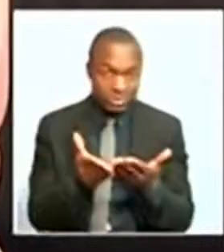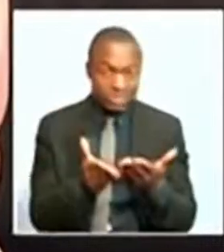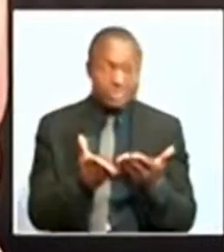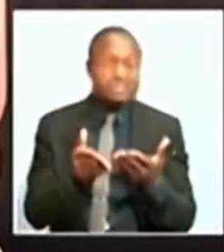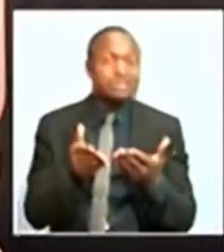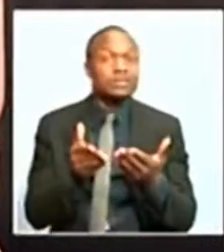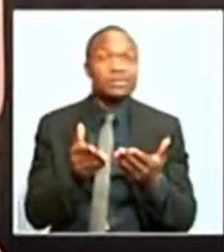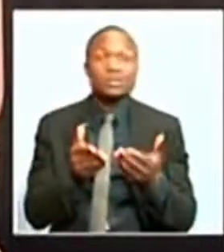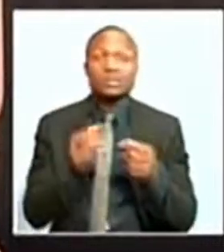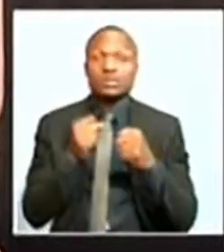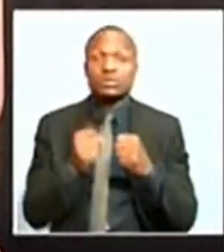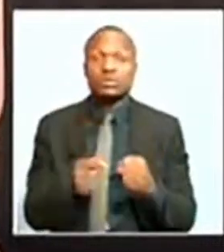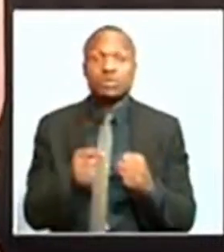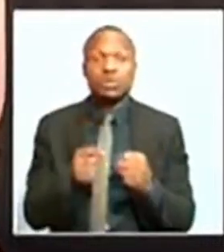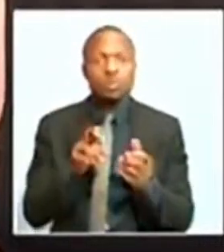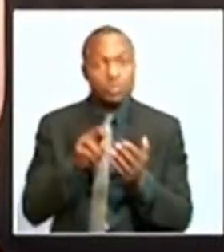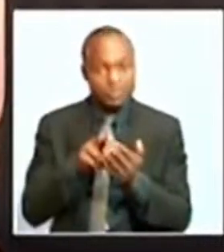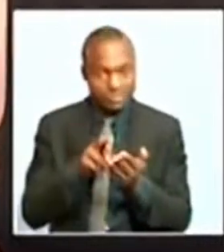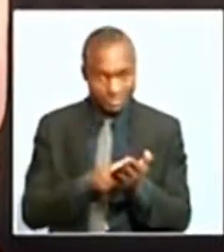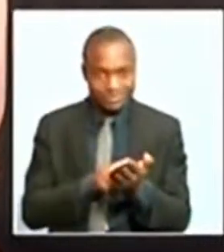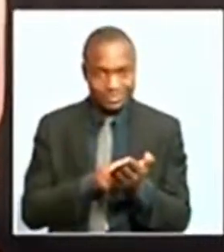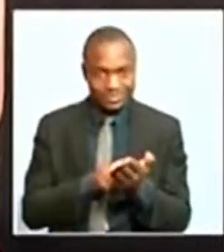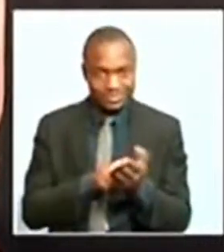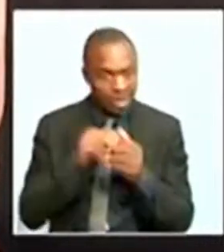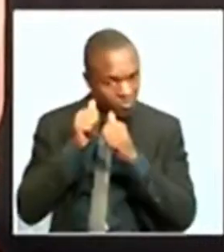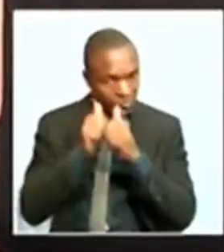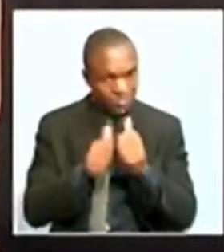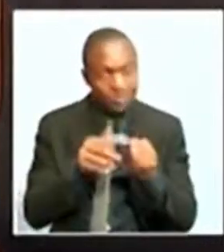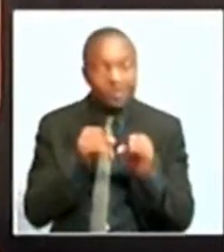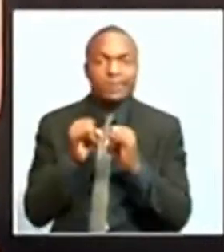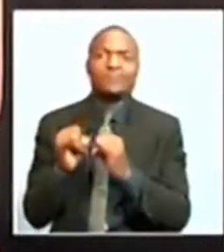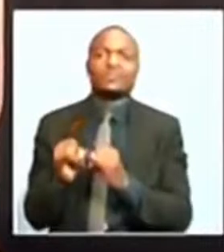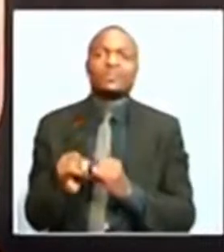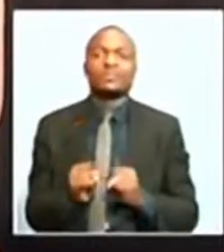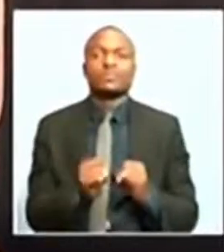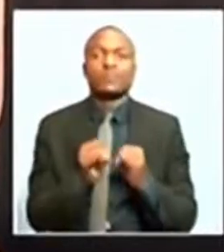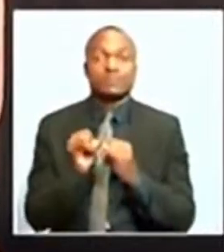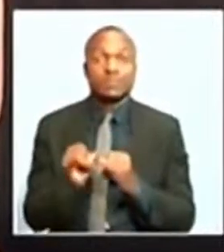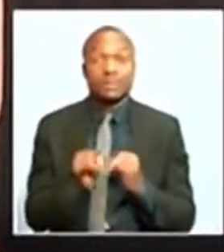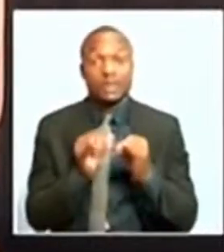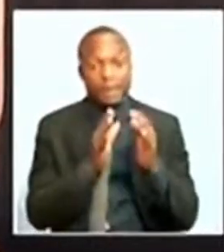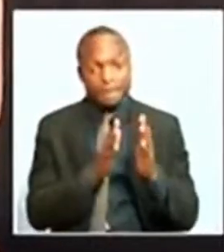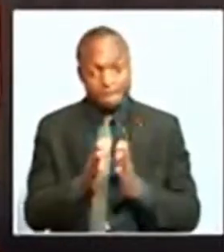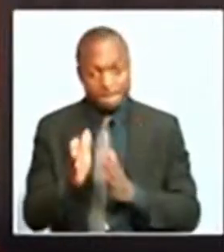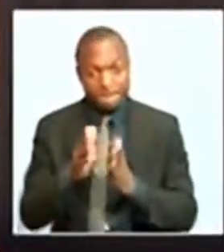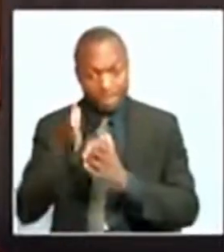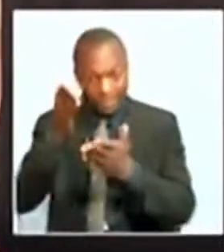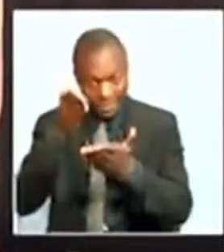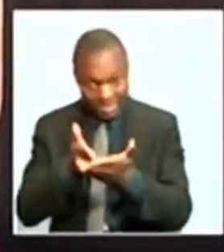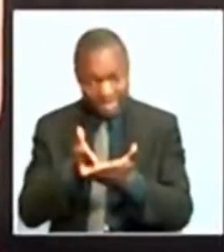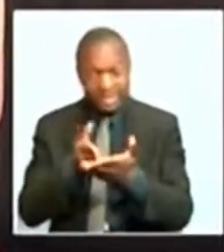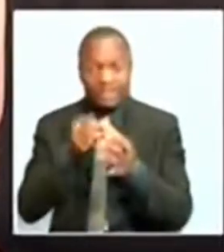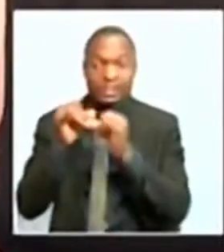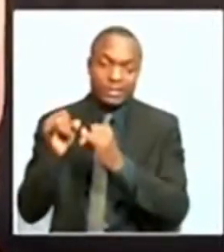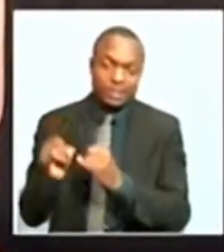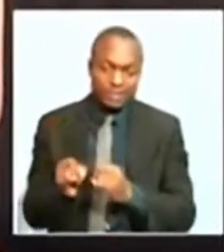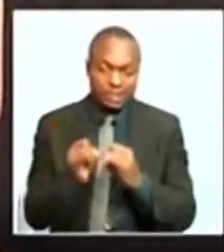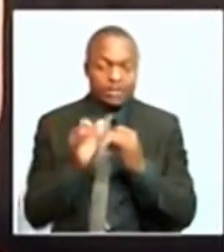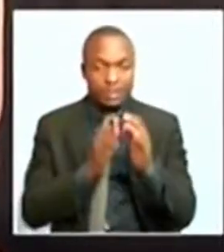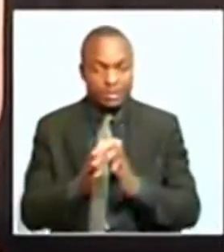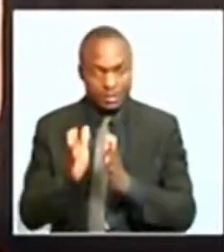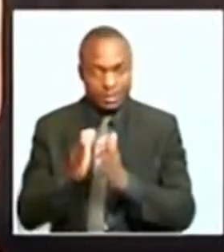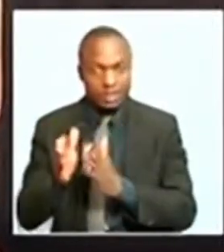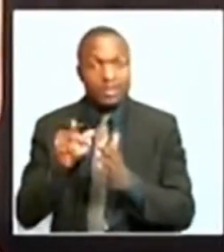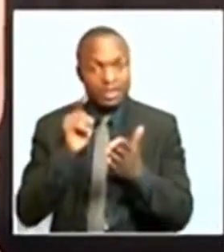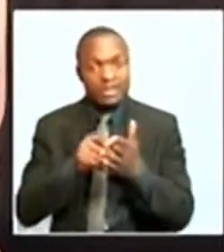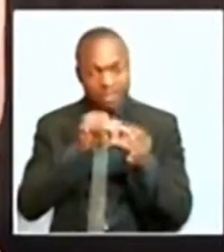of ensuring that we actually follow that implementation plan. And this implementation plan, like PS stated, it's implemented